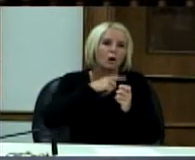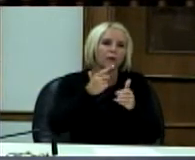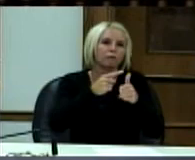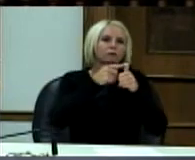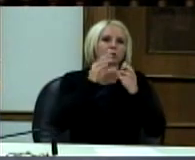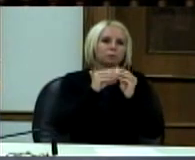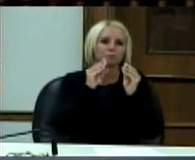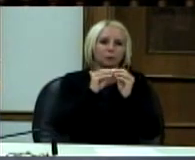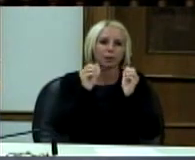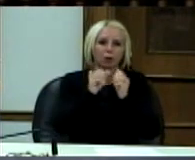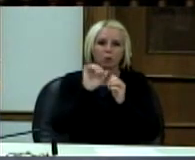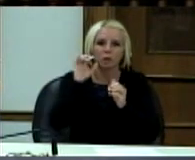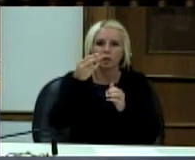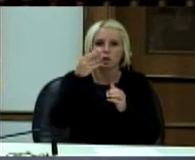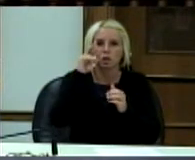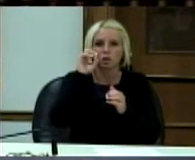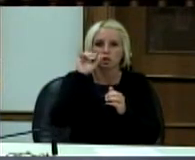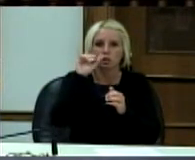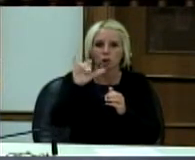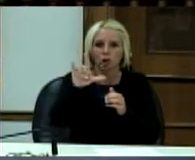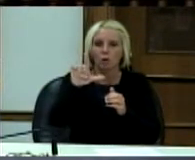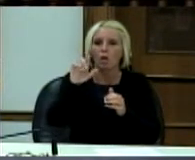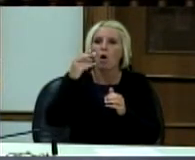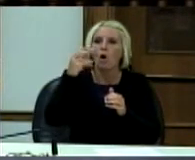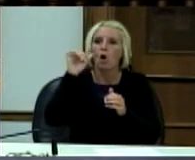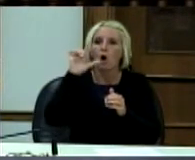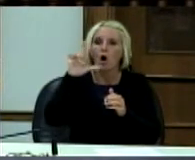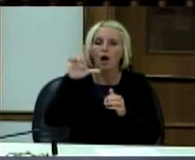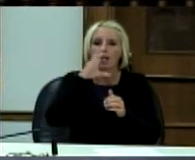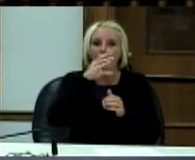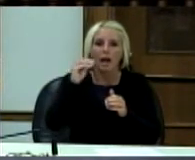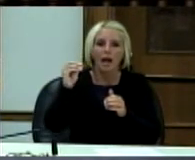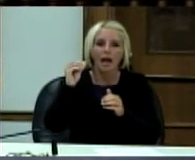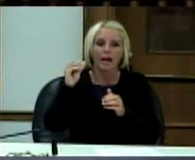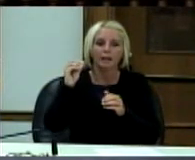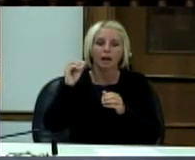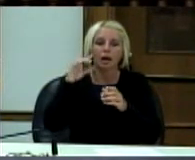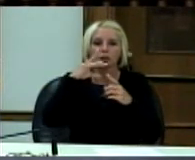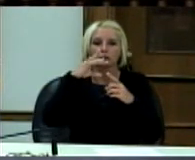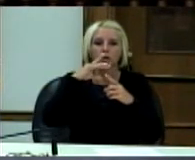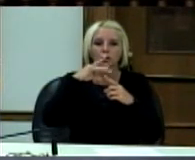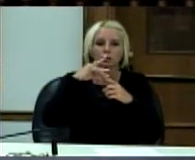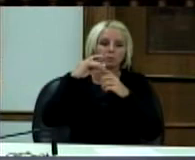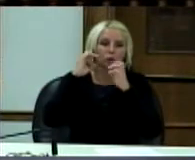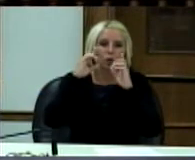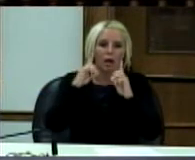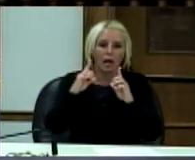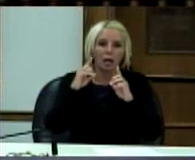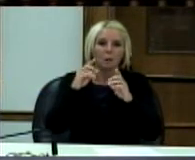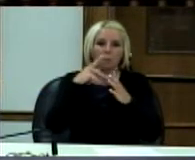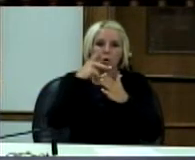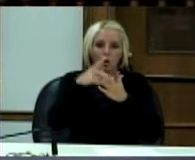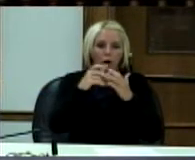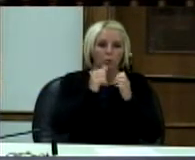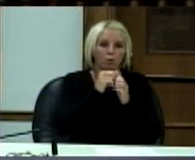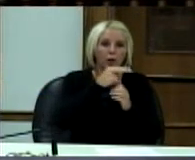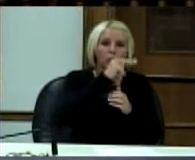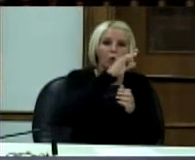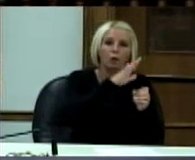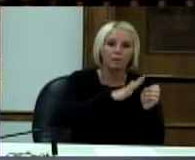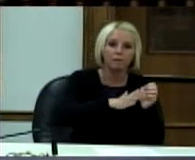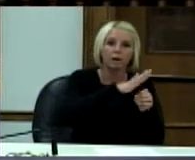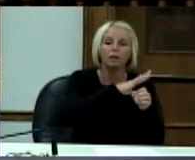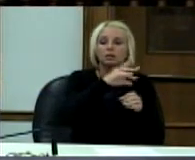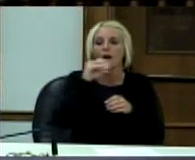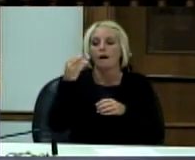We had our first meeting with Cheryl Hall and our dual special education program with Northfield and Faribault, and so far